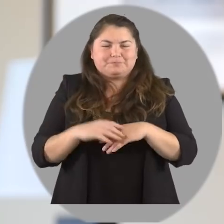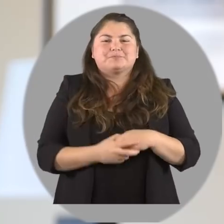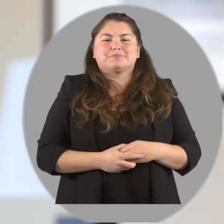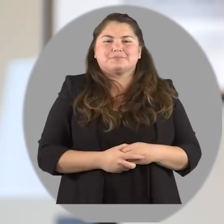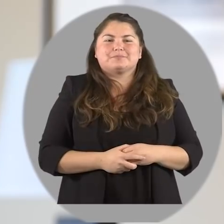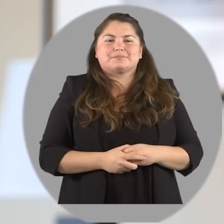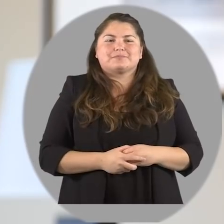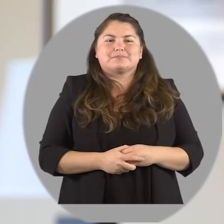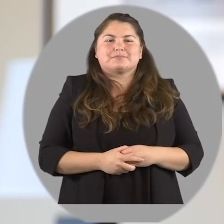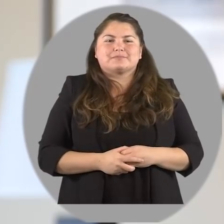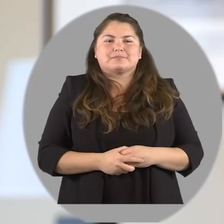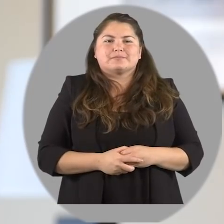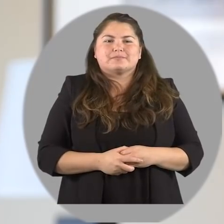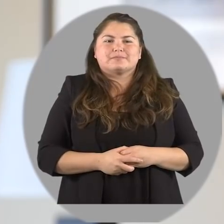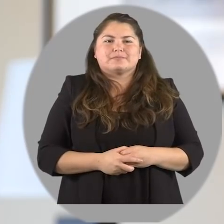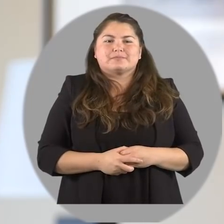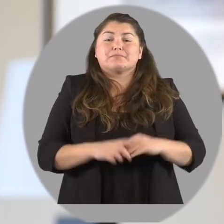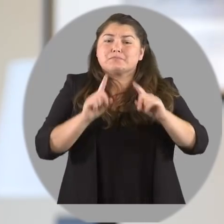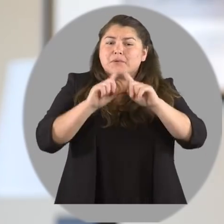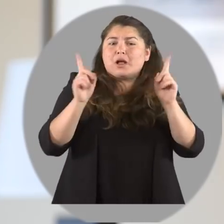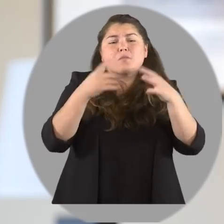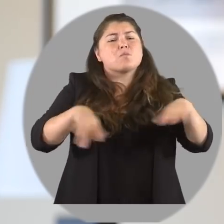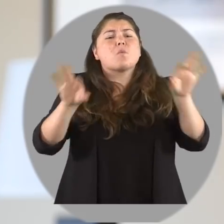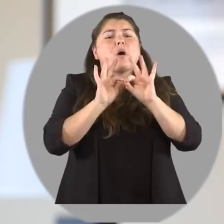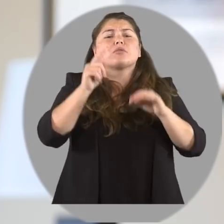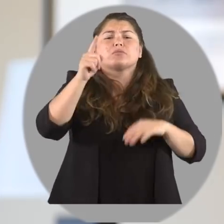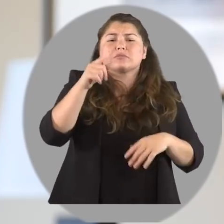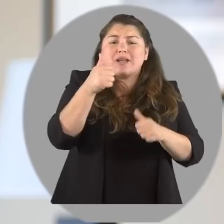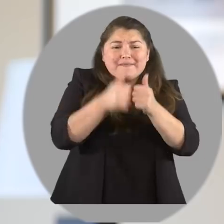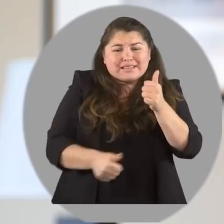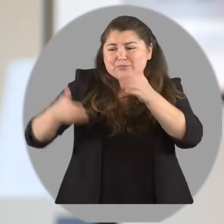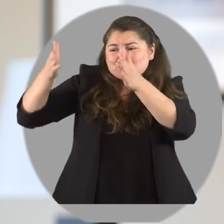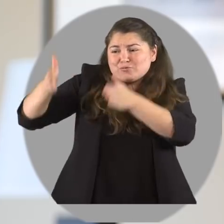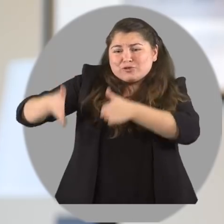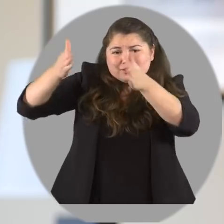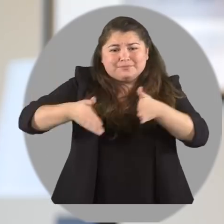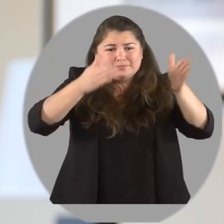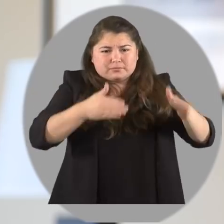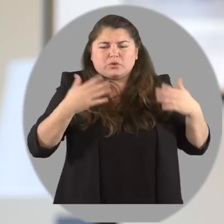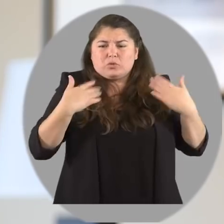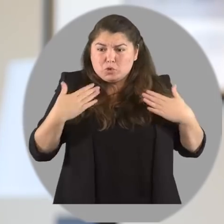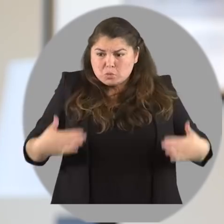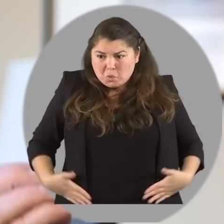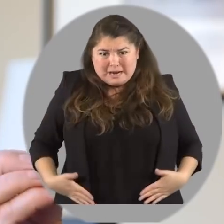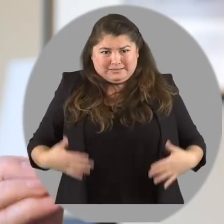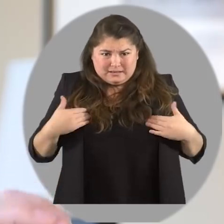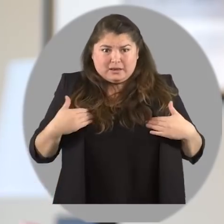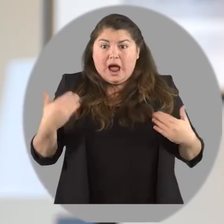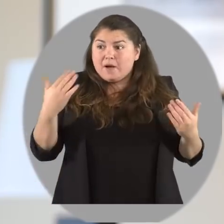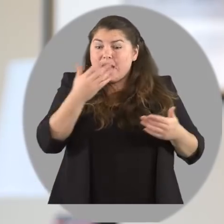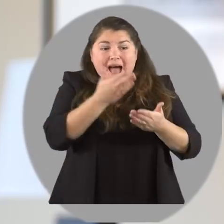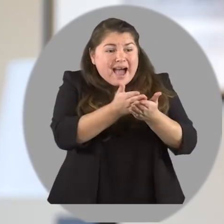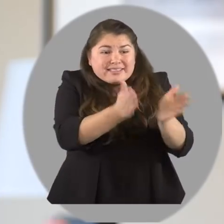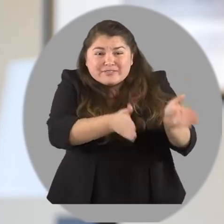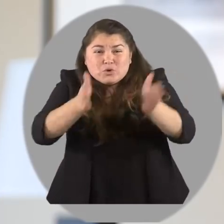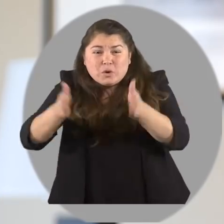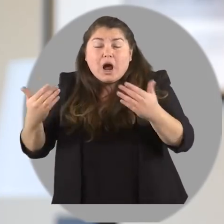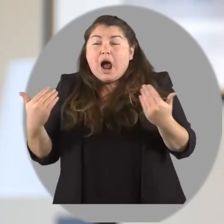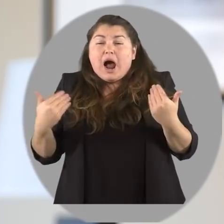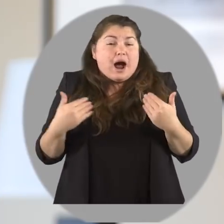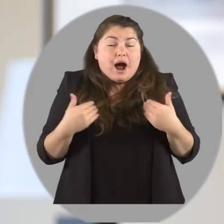for later. But suffice to know that every human being, every member